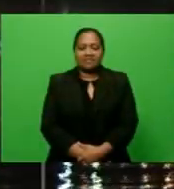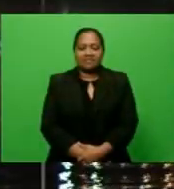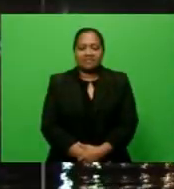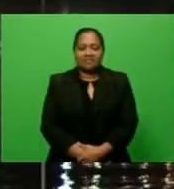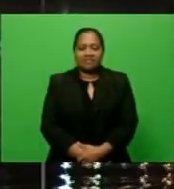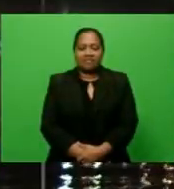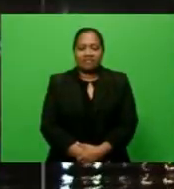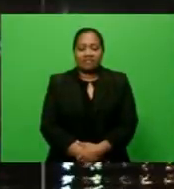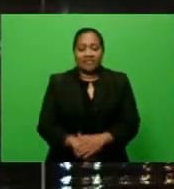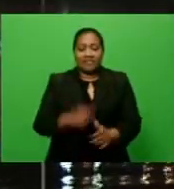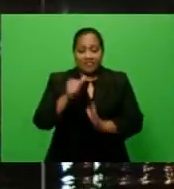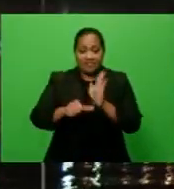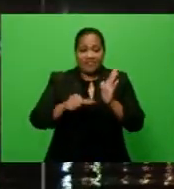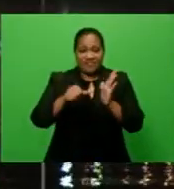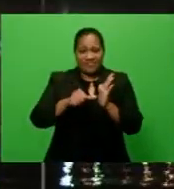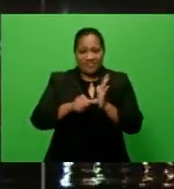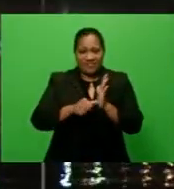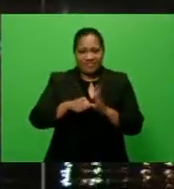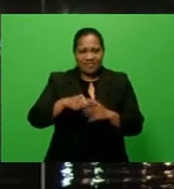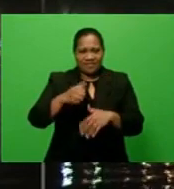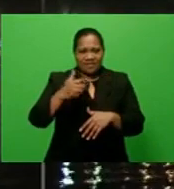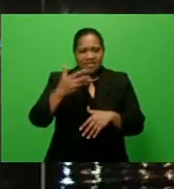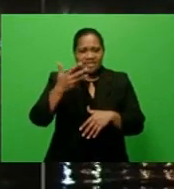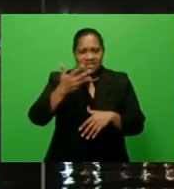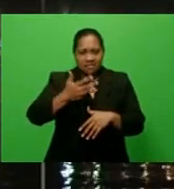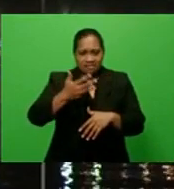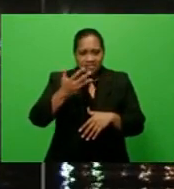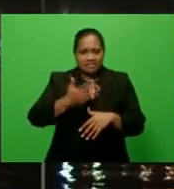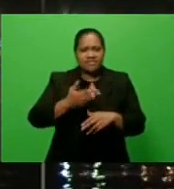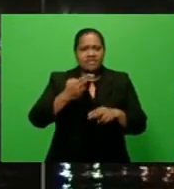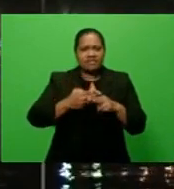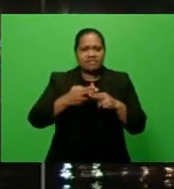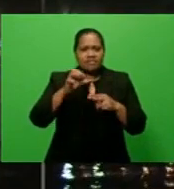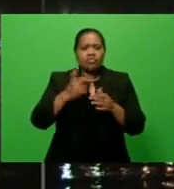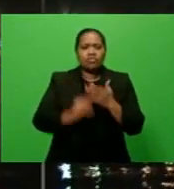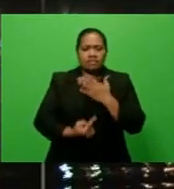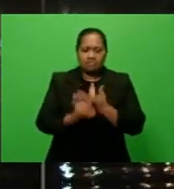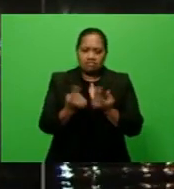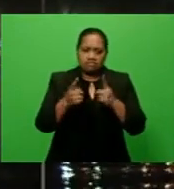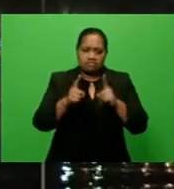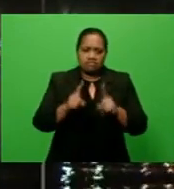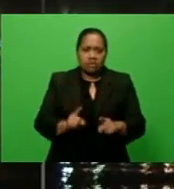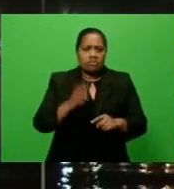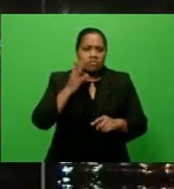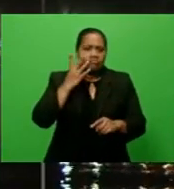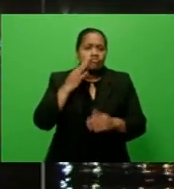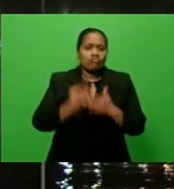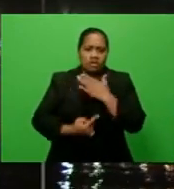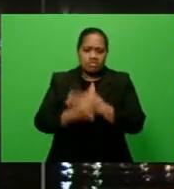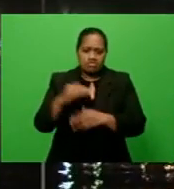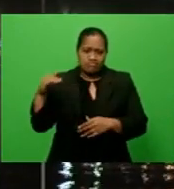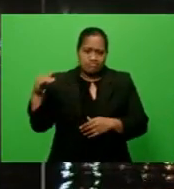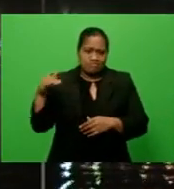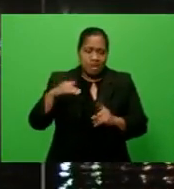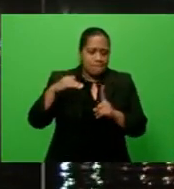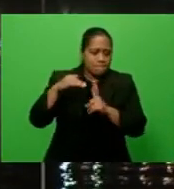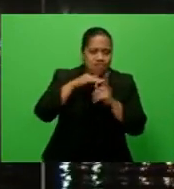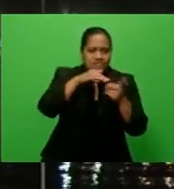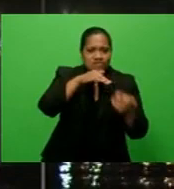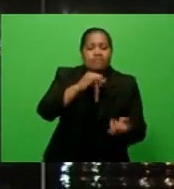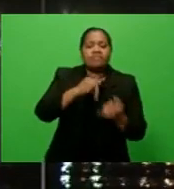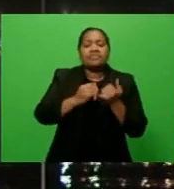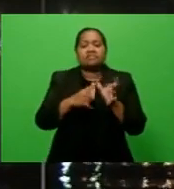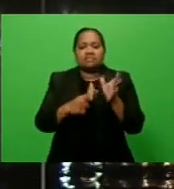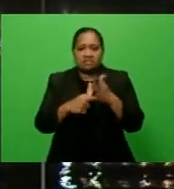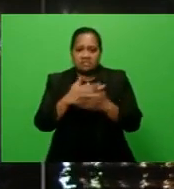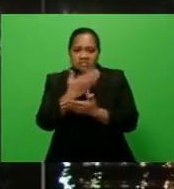A 19-year-old farmer from Namui Manda village in Ra died following a hit-and-run accident on Saturday night. Police say the victim